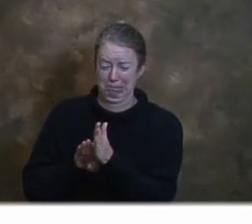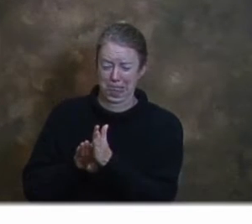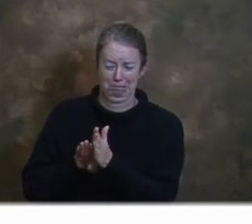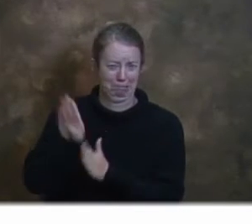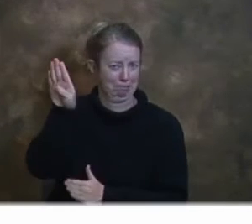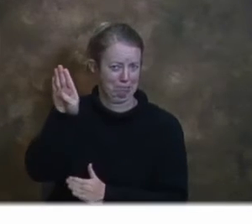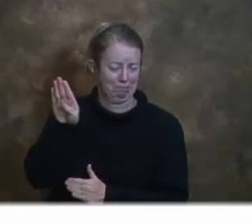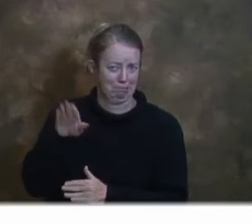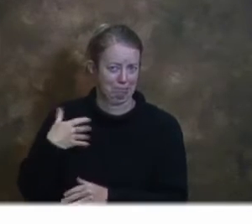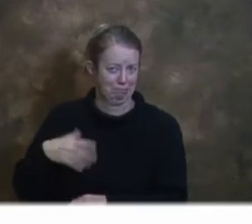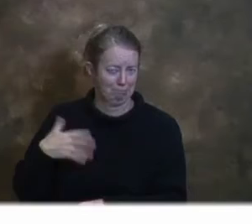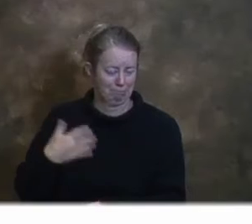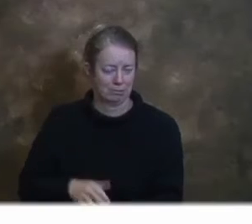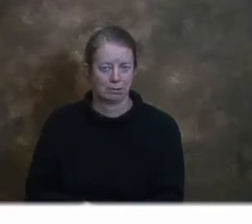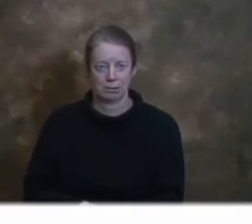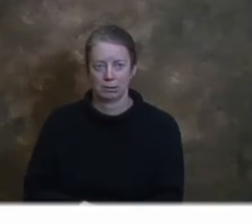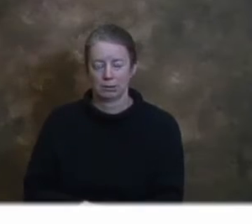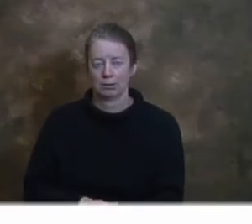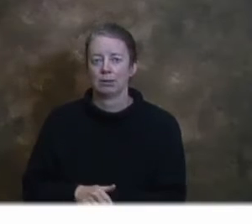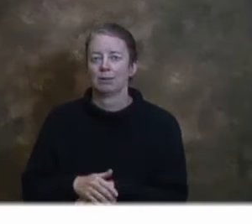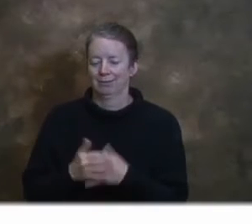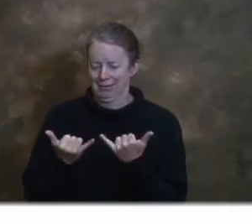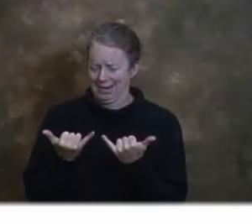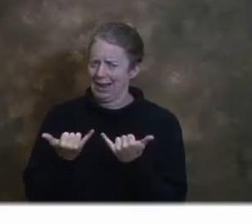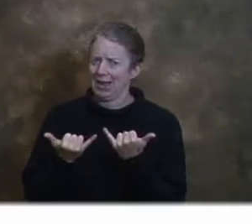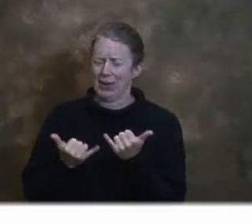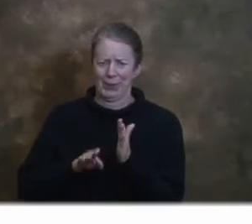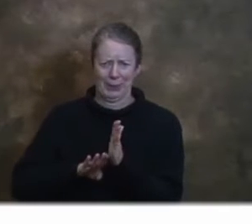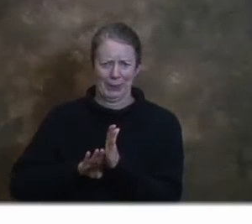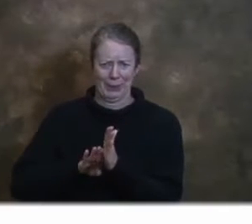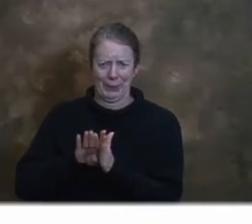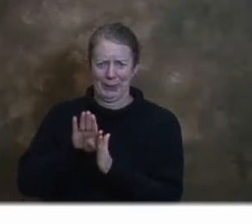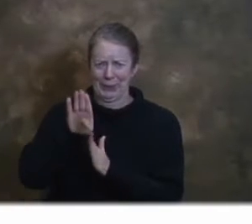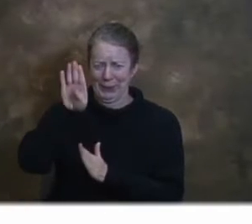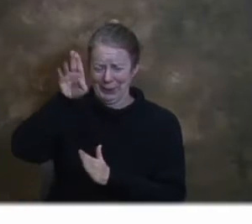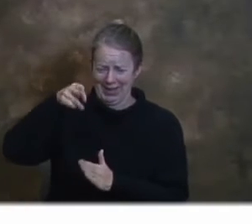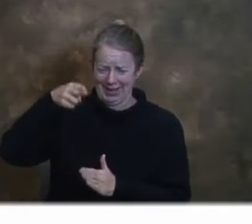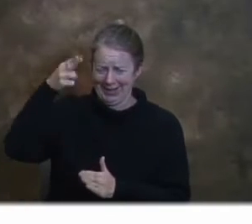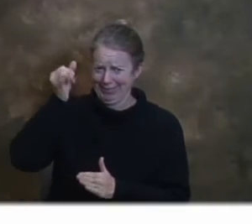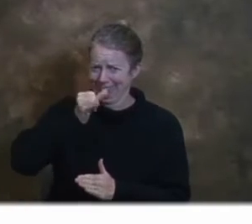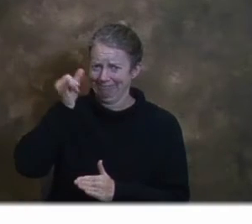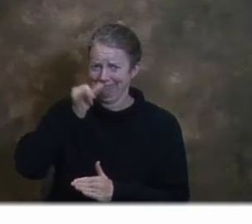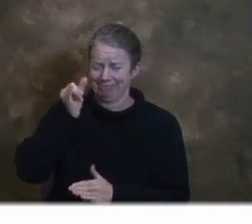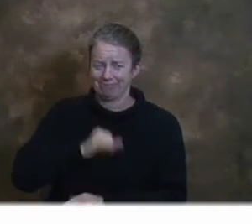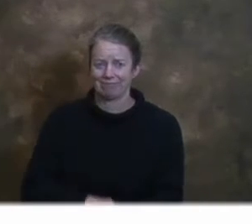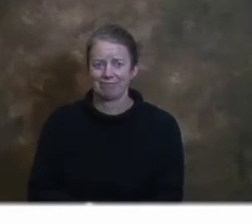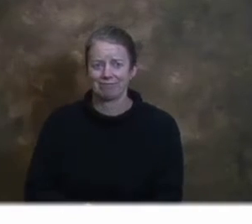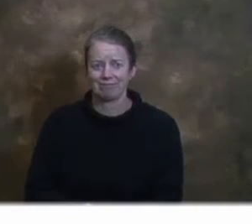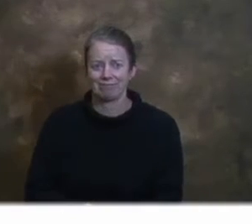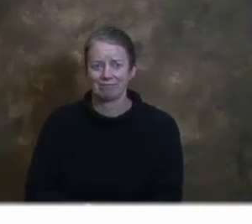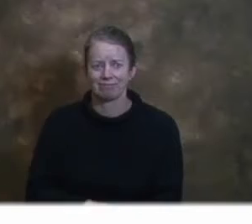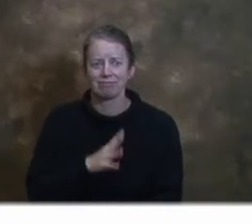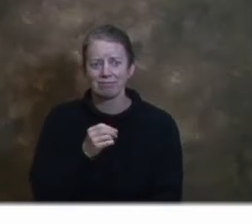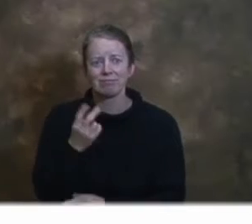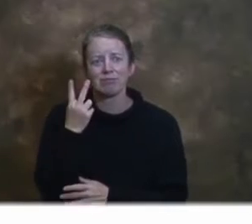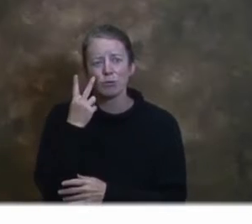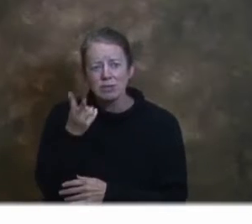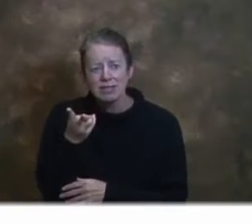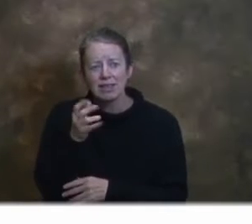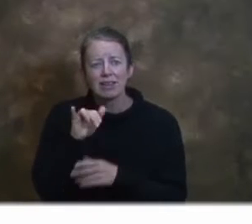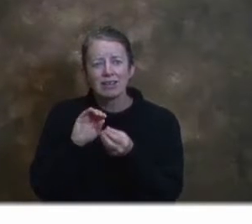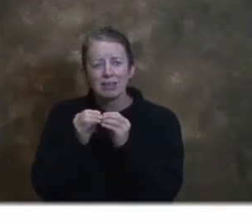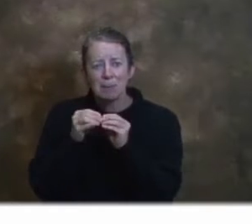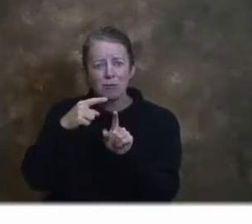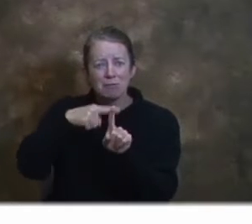surge. It is considerably more steep and higher. You can also see that precipitous rise